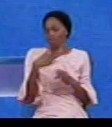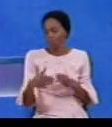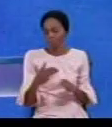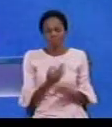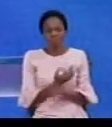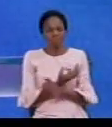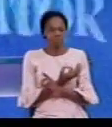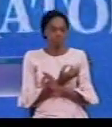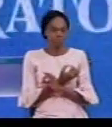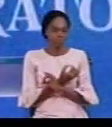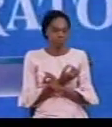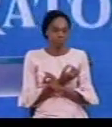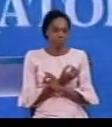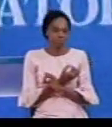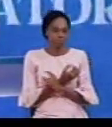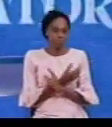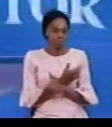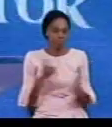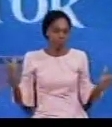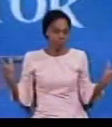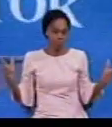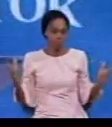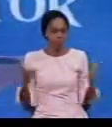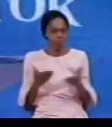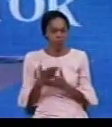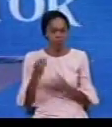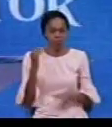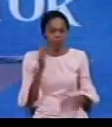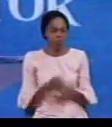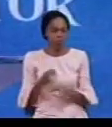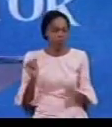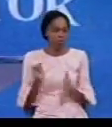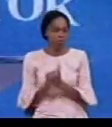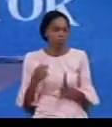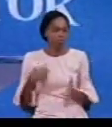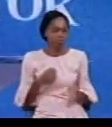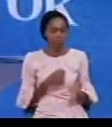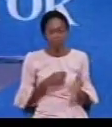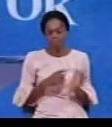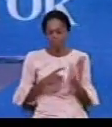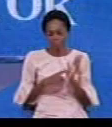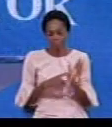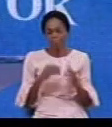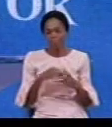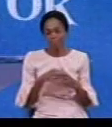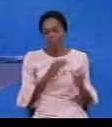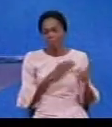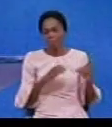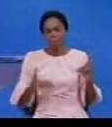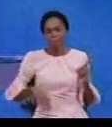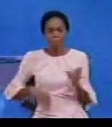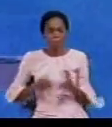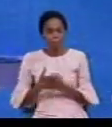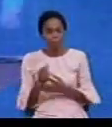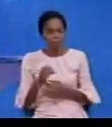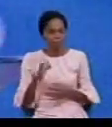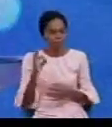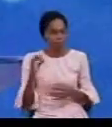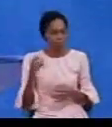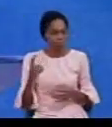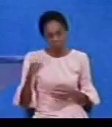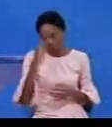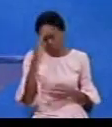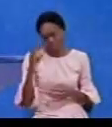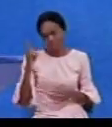faith that you demonstrate in Christ and through the ministration of the man of God. Miracle for you. Don't go